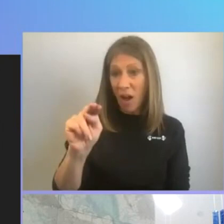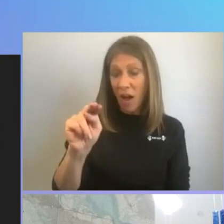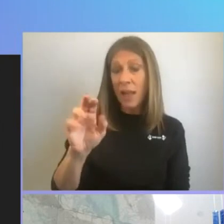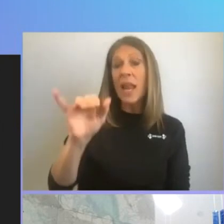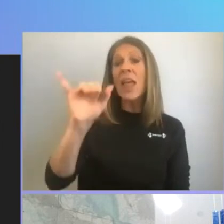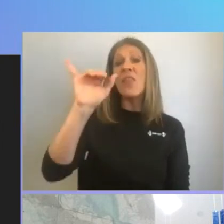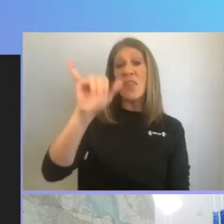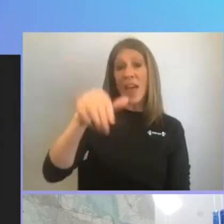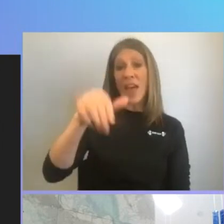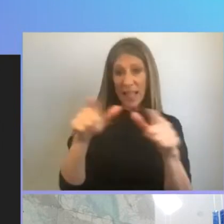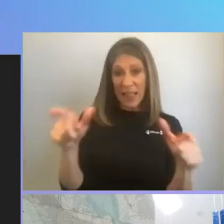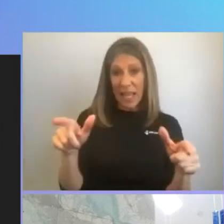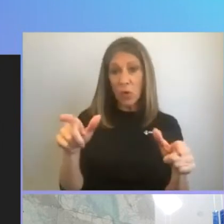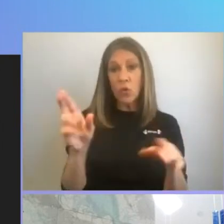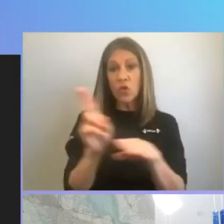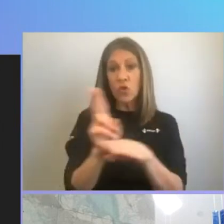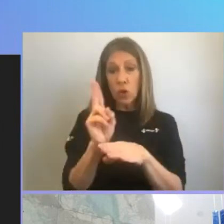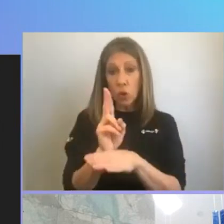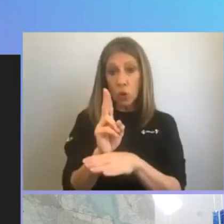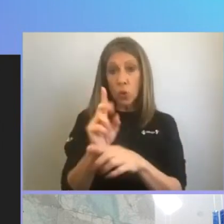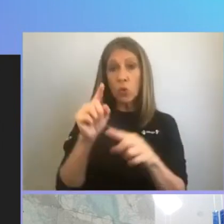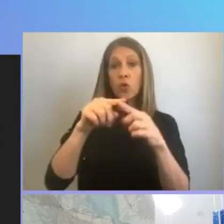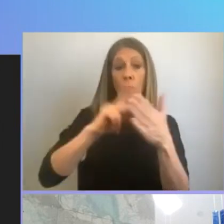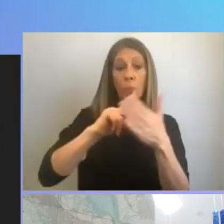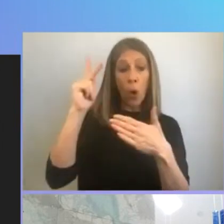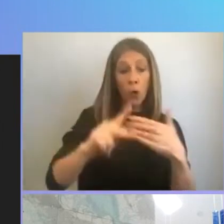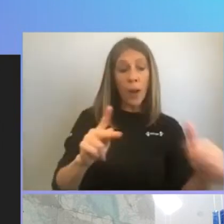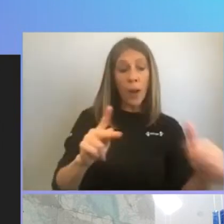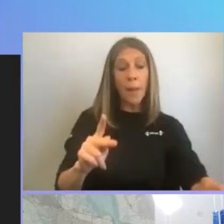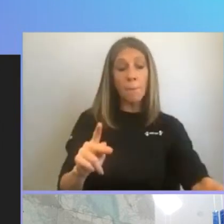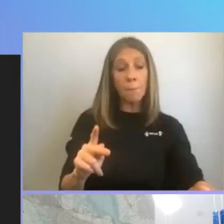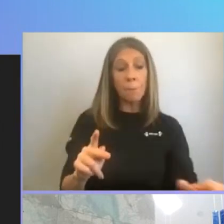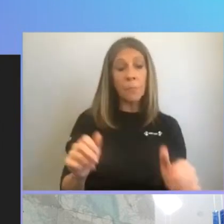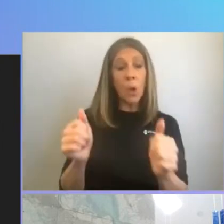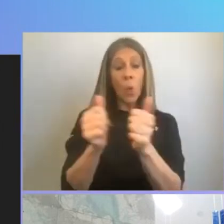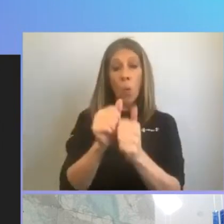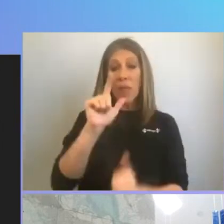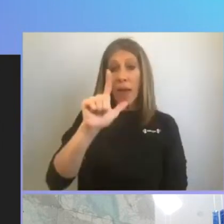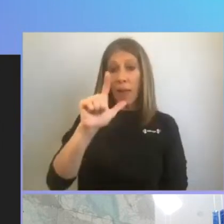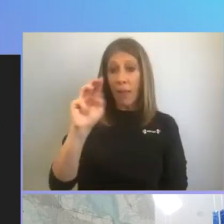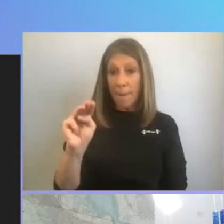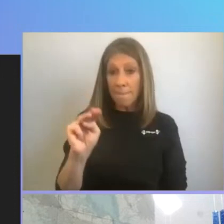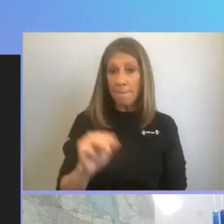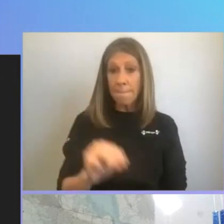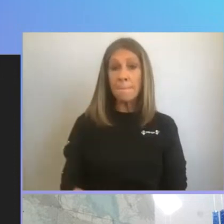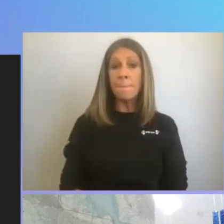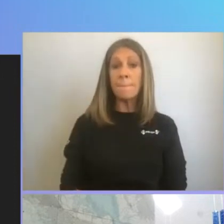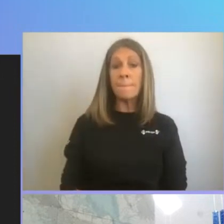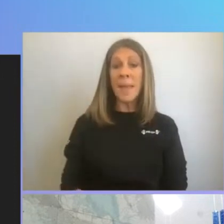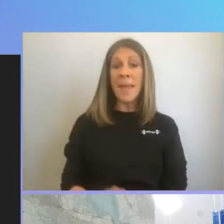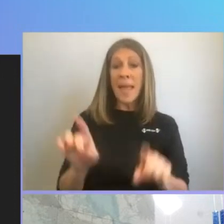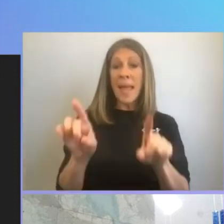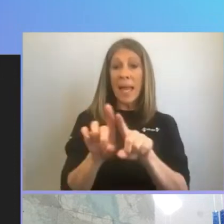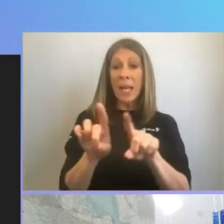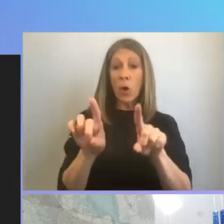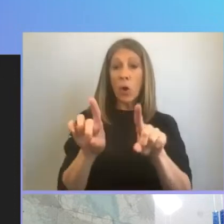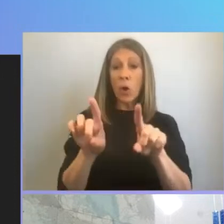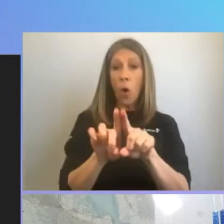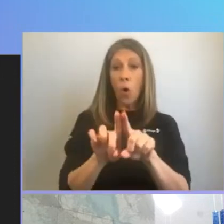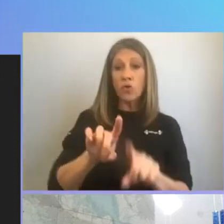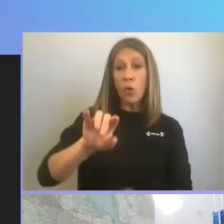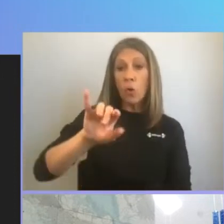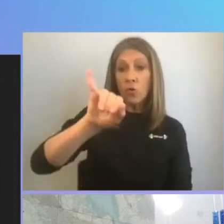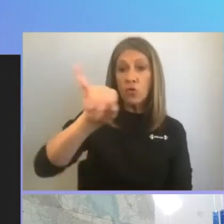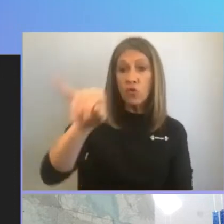the language that's used to program with LLMs, and also JSON.